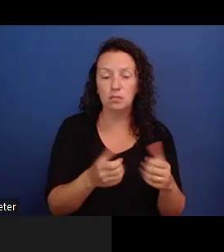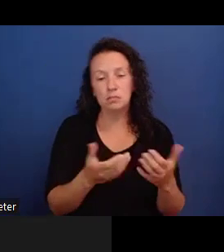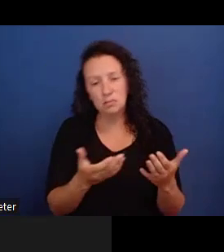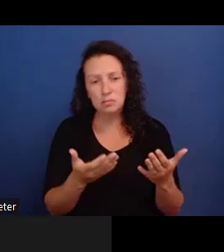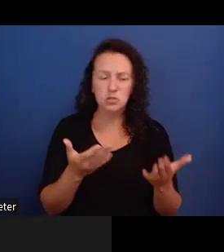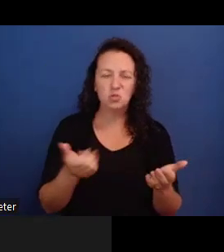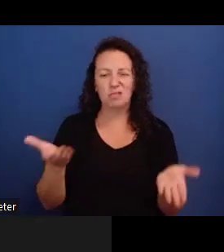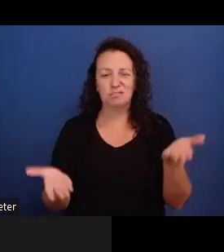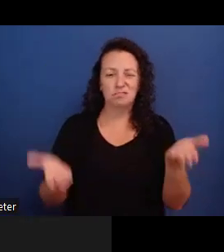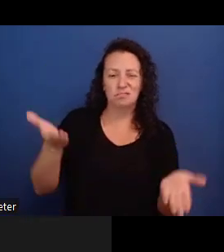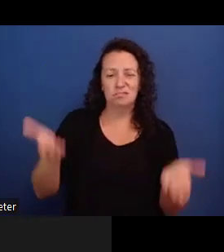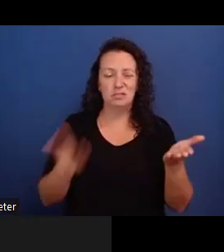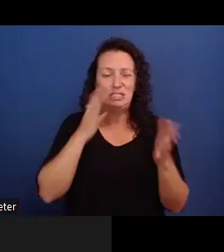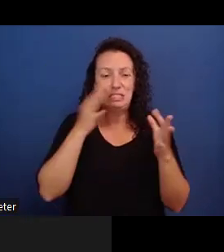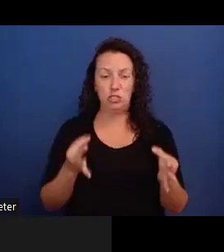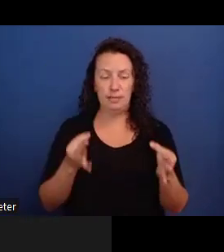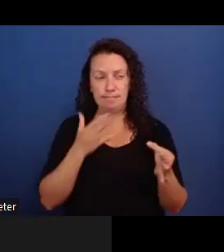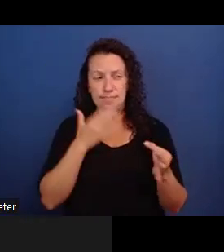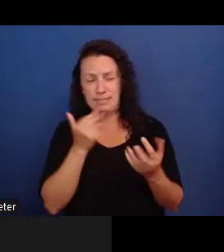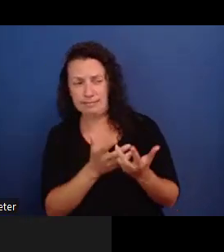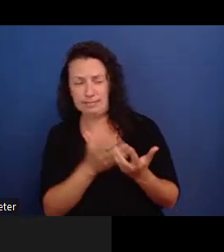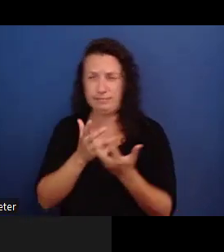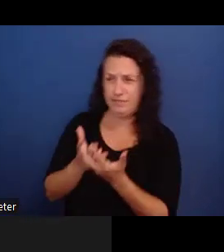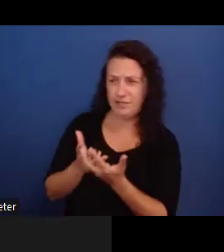decisions. Right. Right. So,